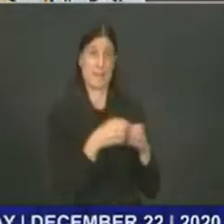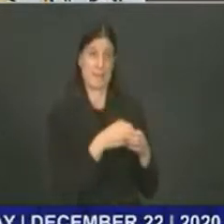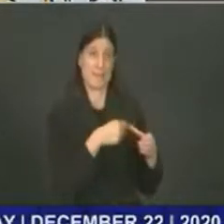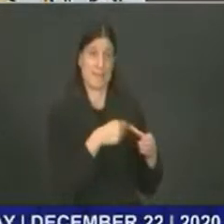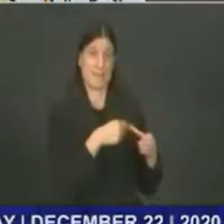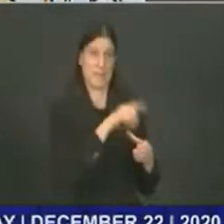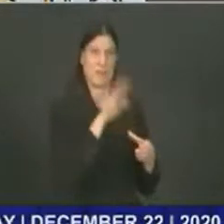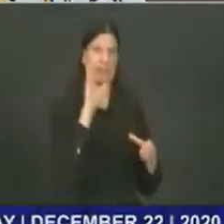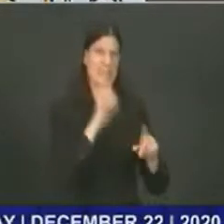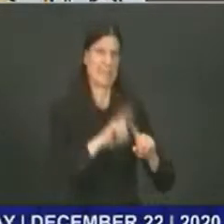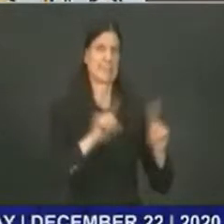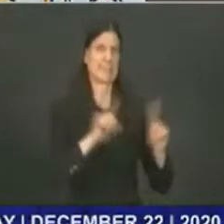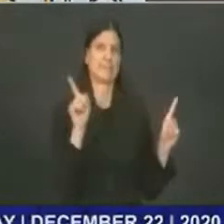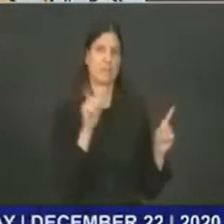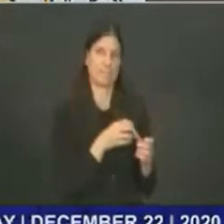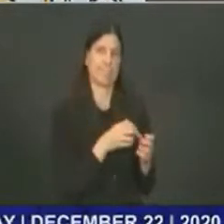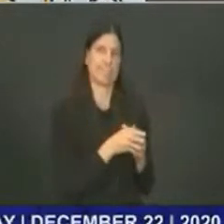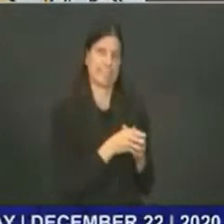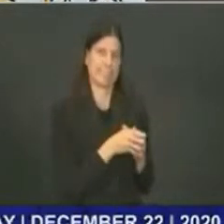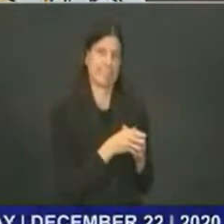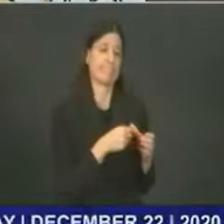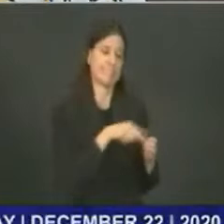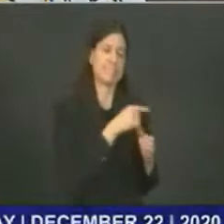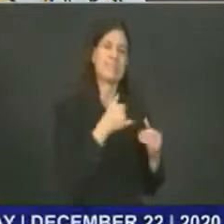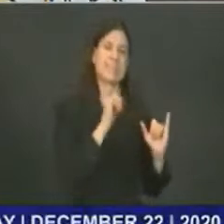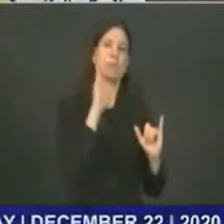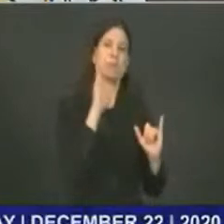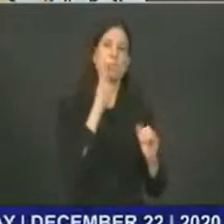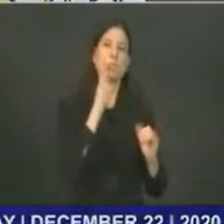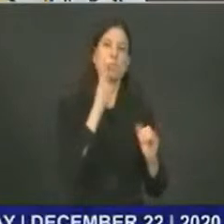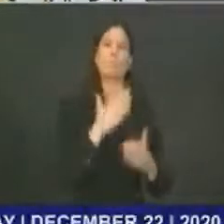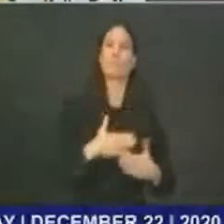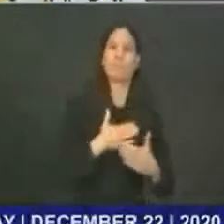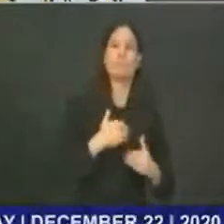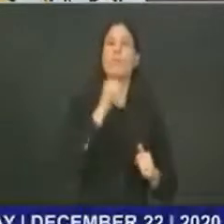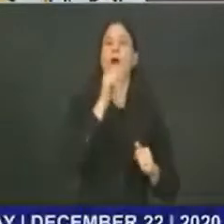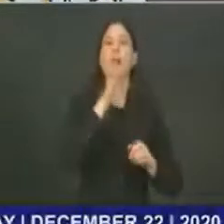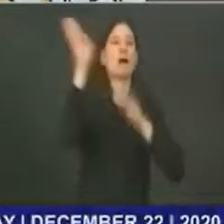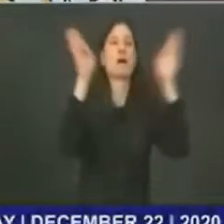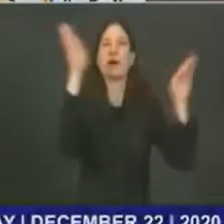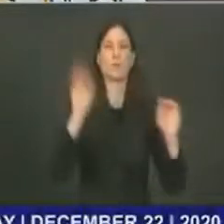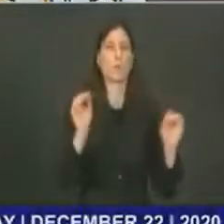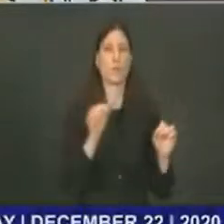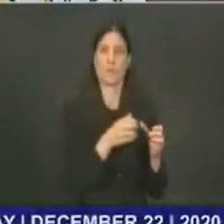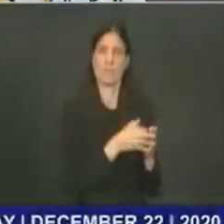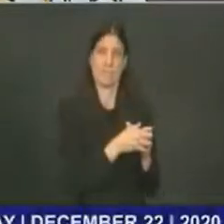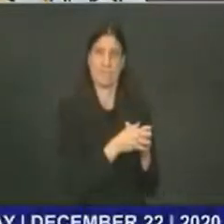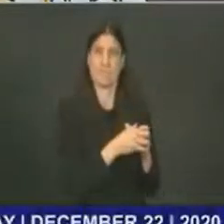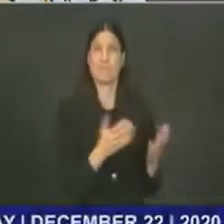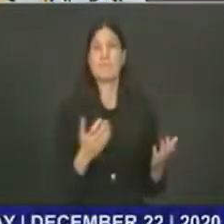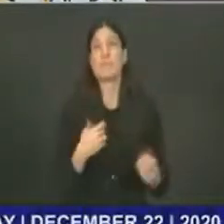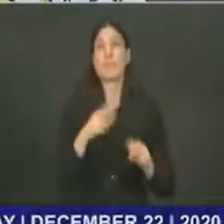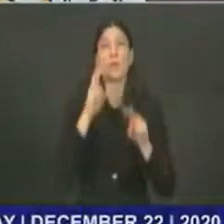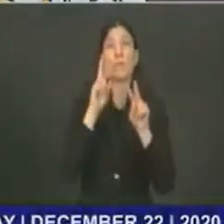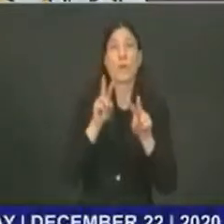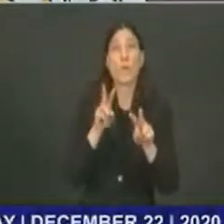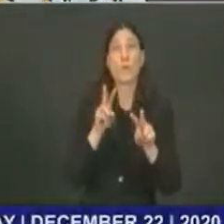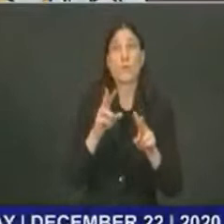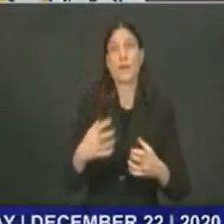time. And we are really looking forward to a healthy, prosperous, safe